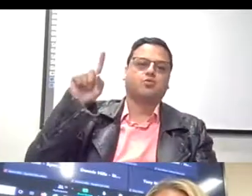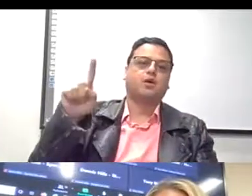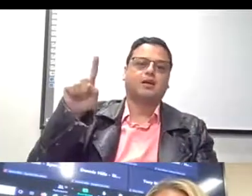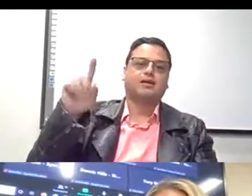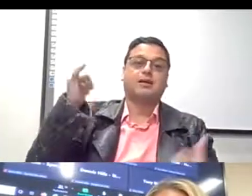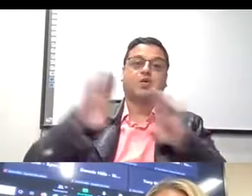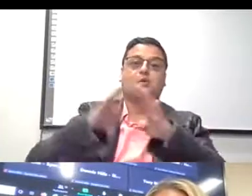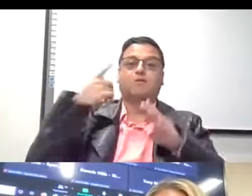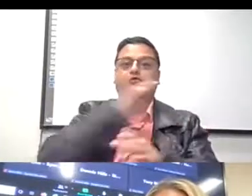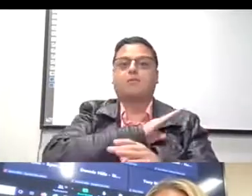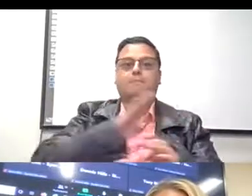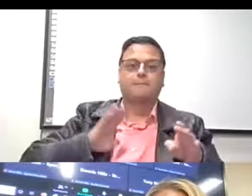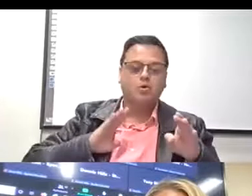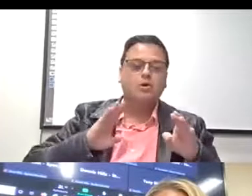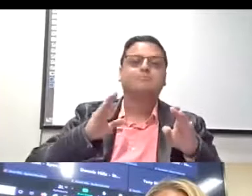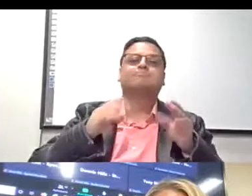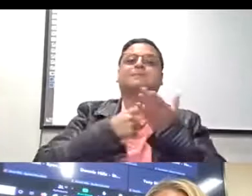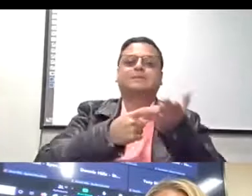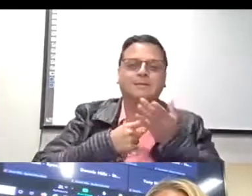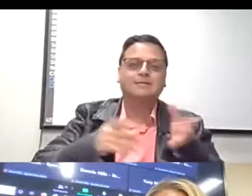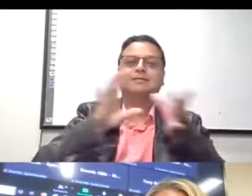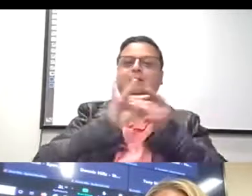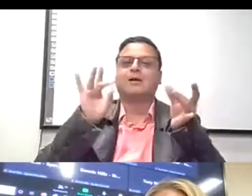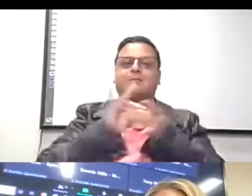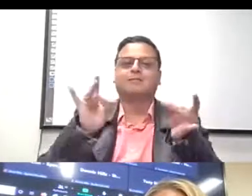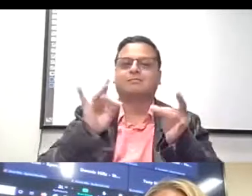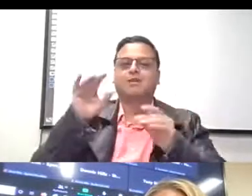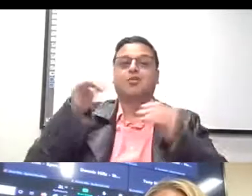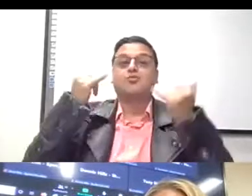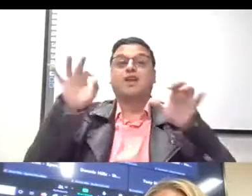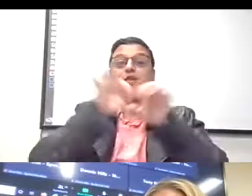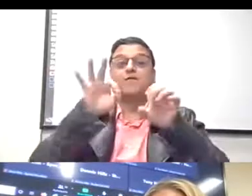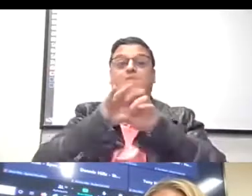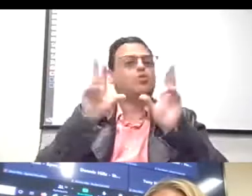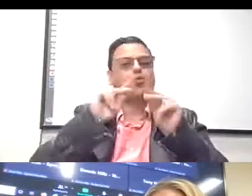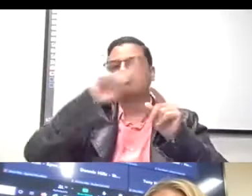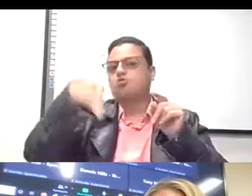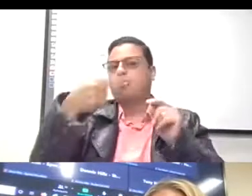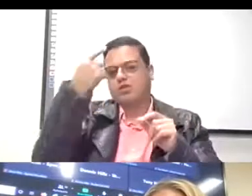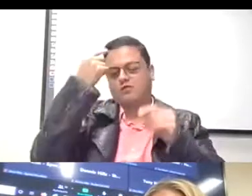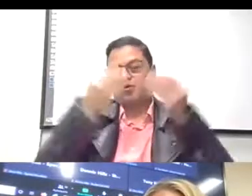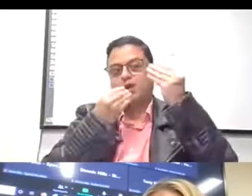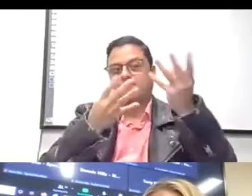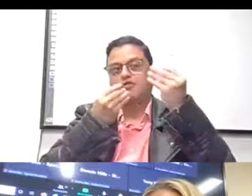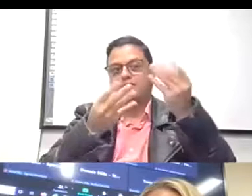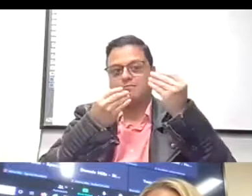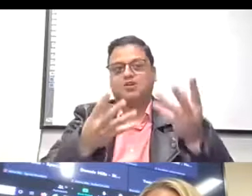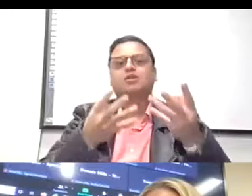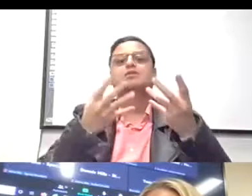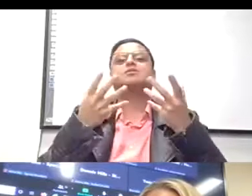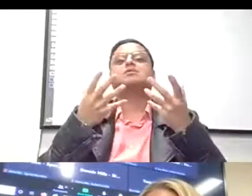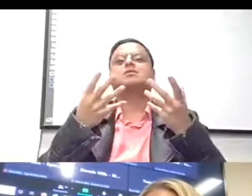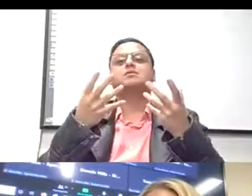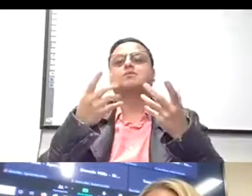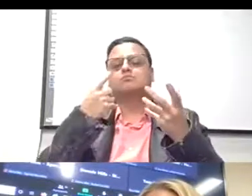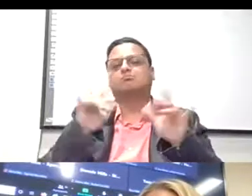up for board discussion or comments. This is not up for a vote. It is informational. So we can provide any further direction to